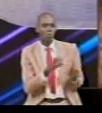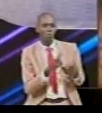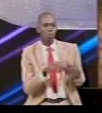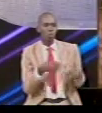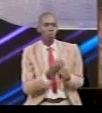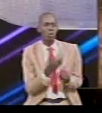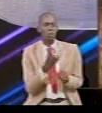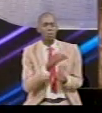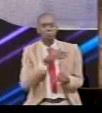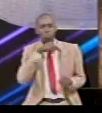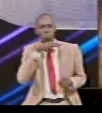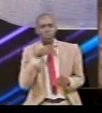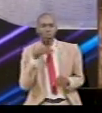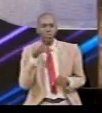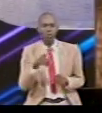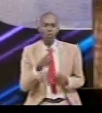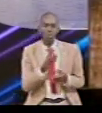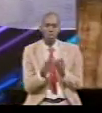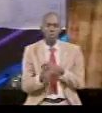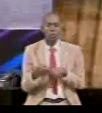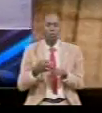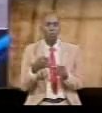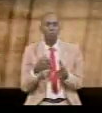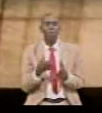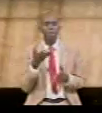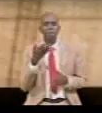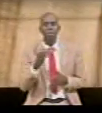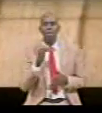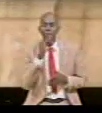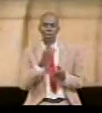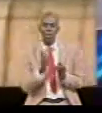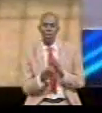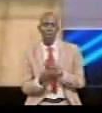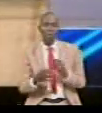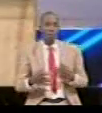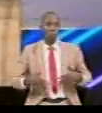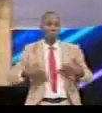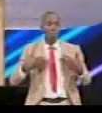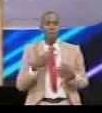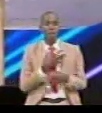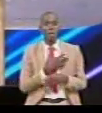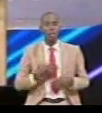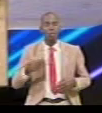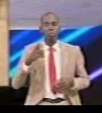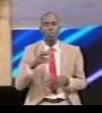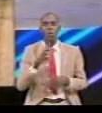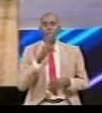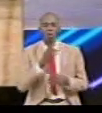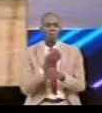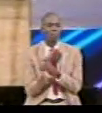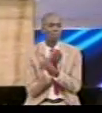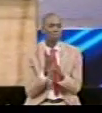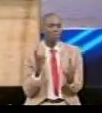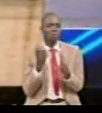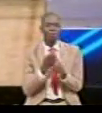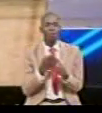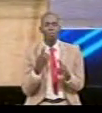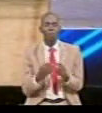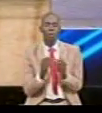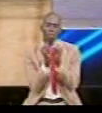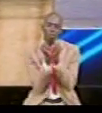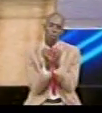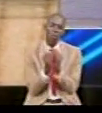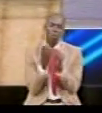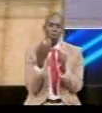there's a change of life and you are delivered from the bondage of corruption into